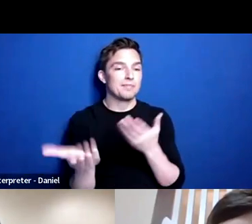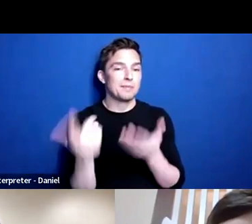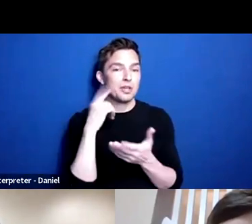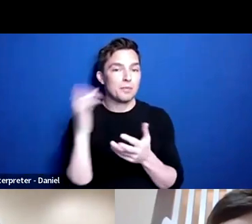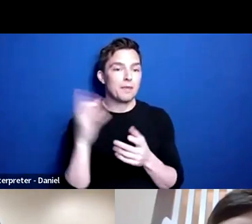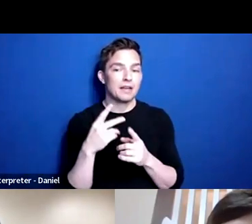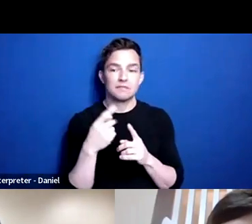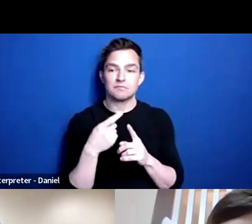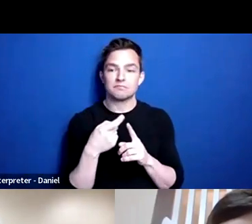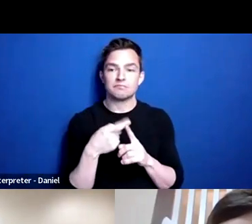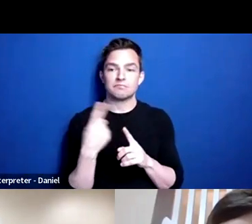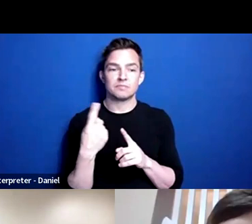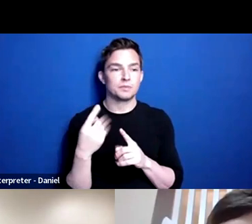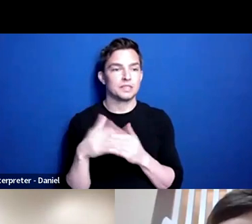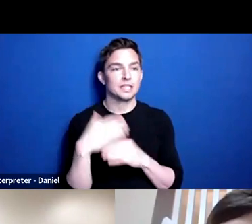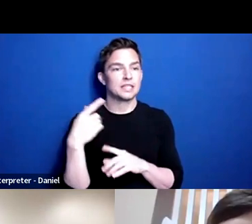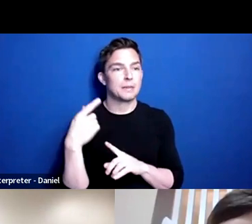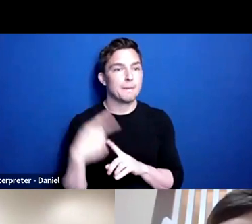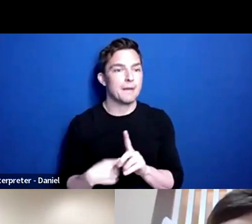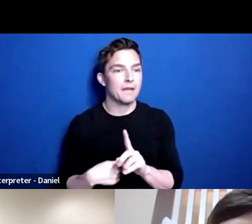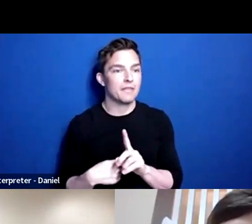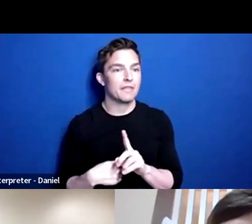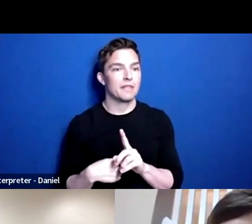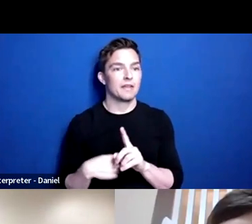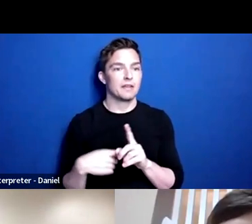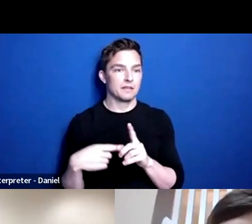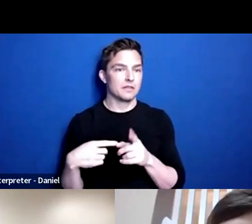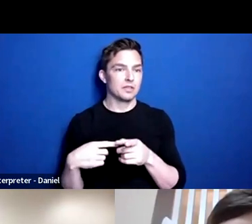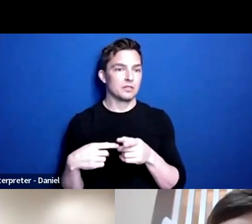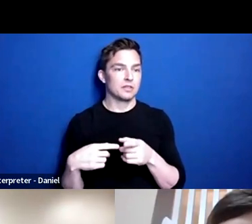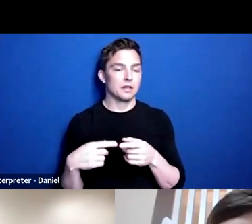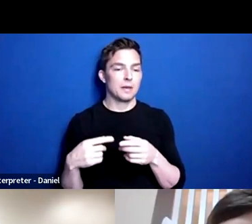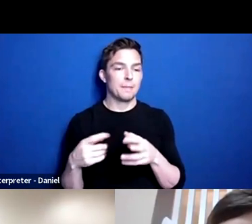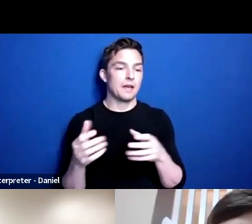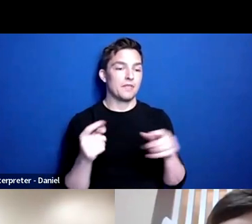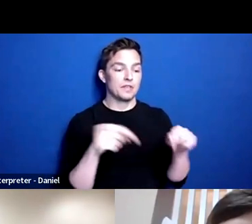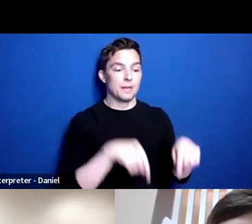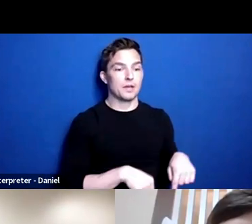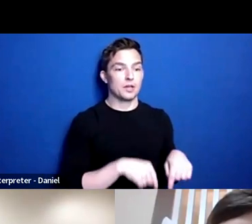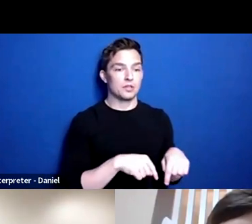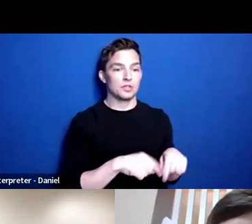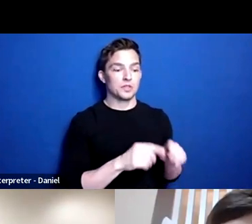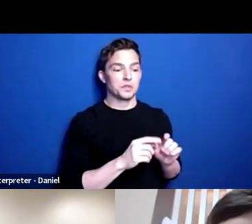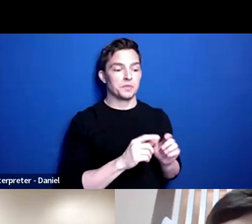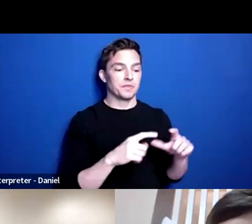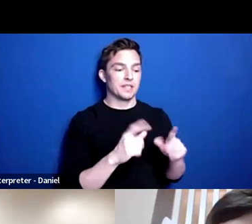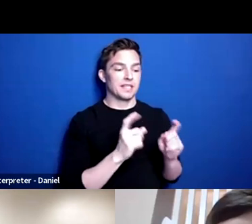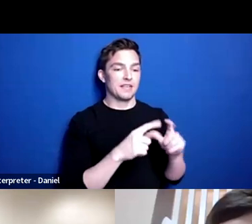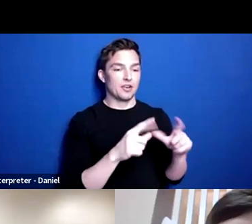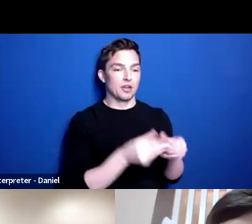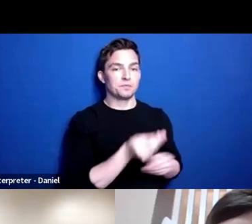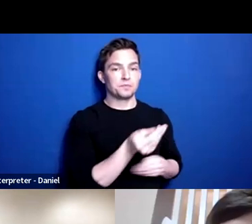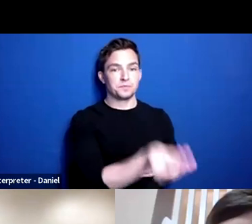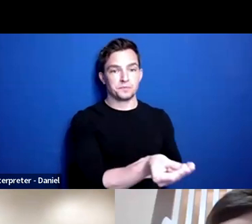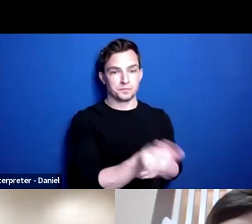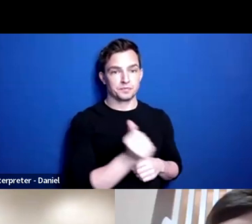month. Whereas if you come here, we can walk into the room, pull out a gift card and put it in your hand and say, let us know how it